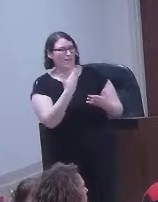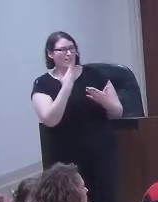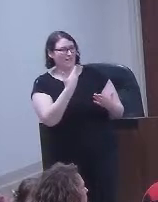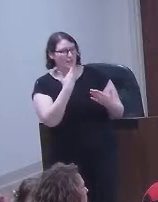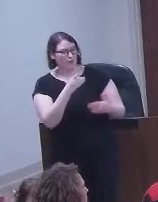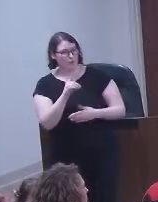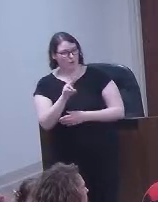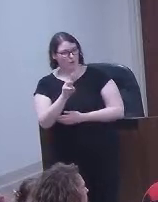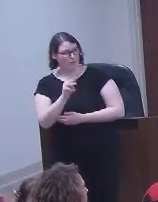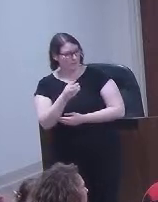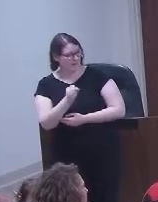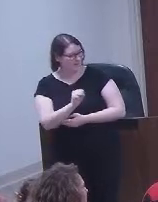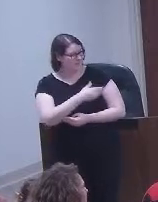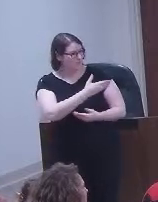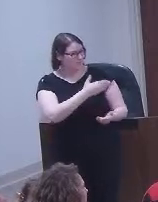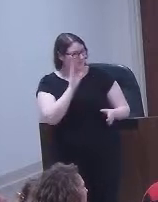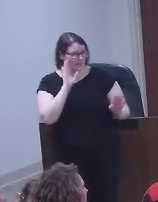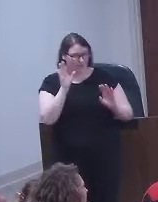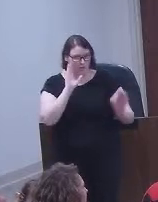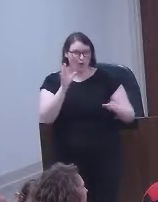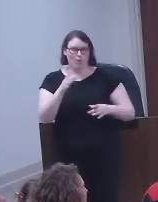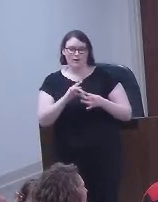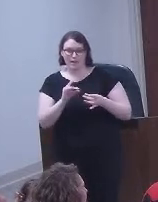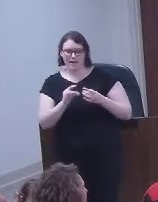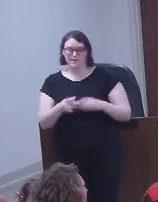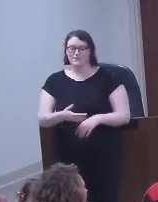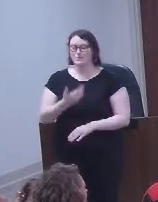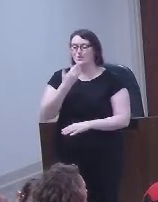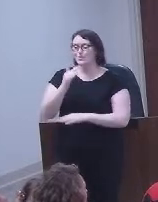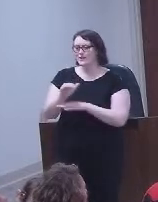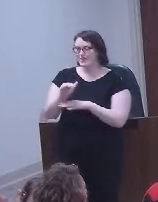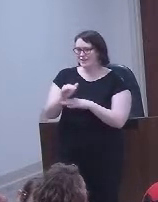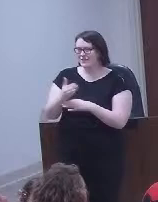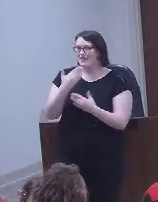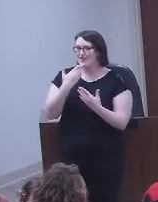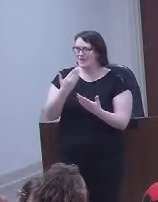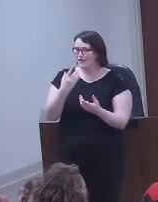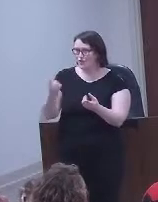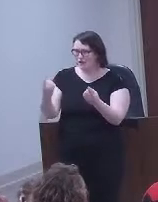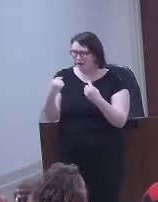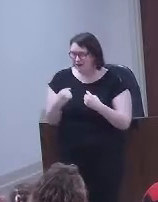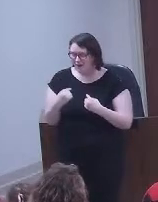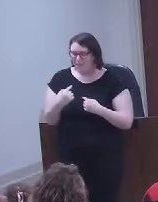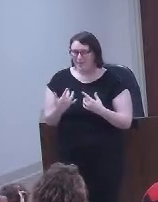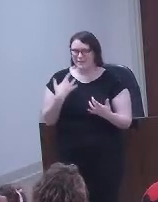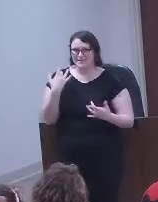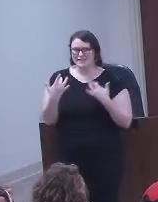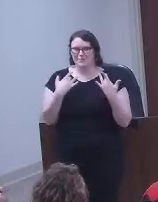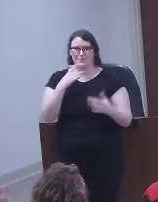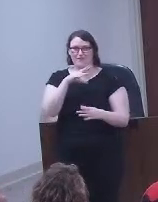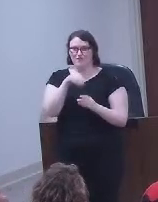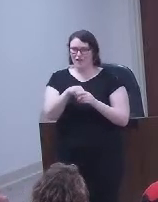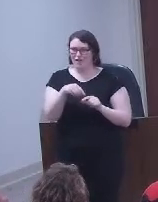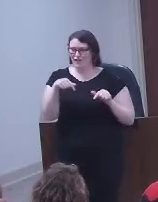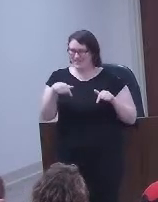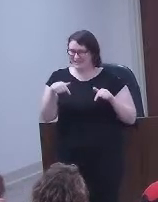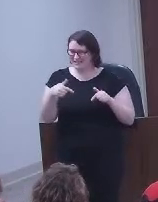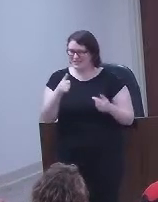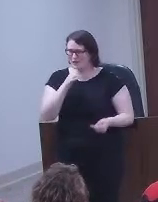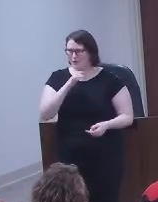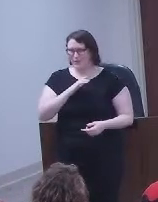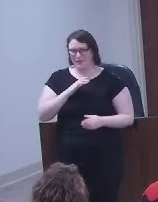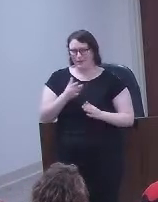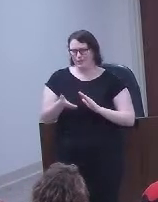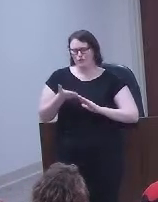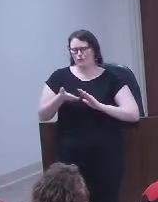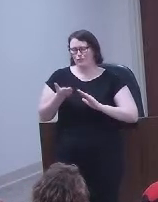Dumas, say hello and say a word. Good evening. Thank you all for being here. I'm always excited about being a part of this because women, we know we run